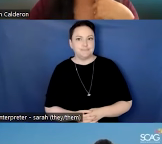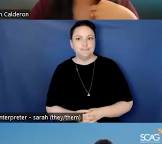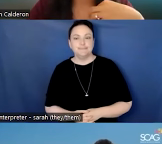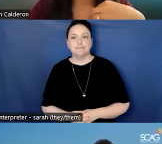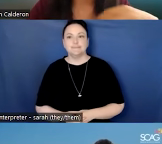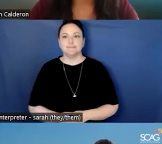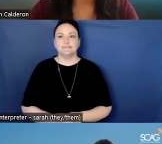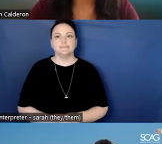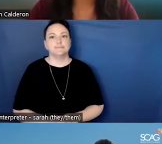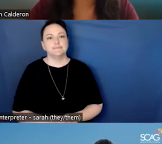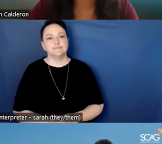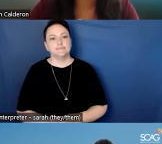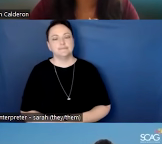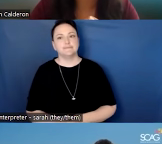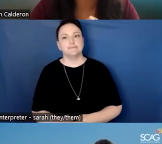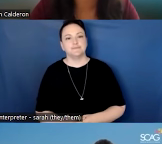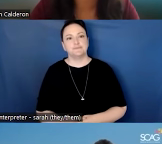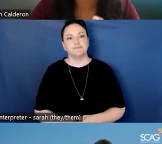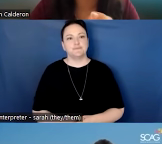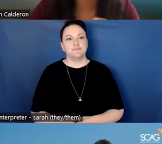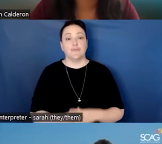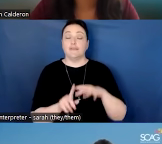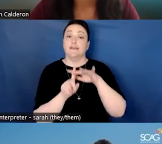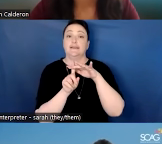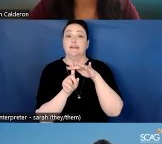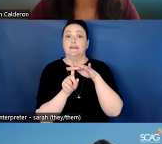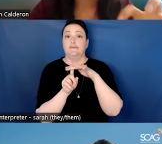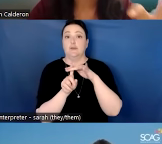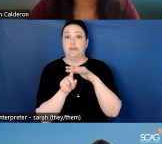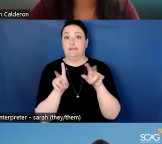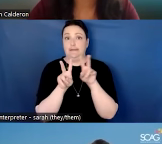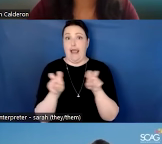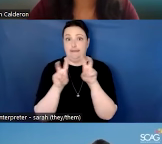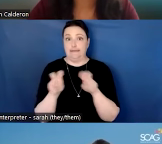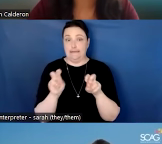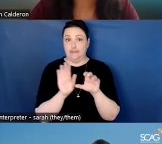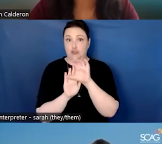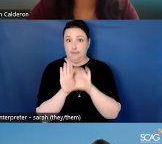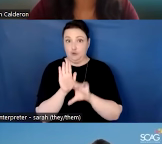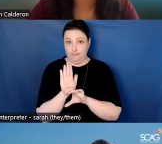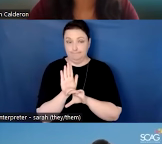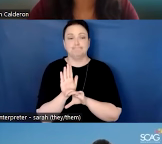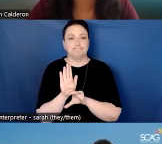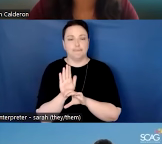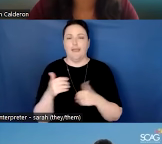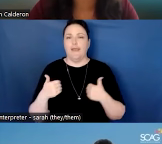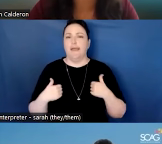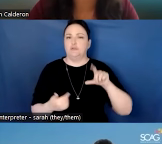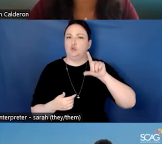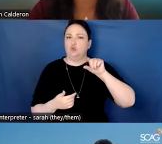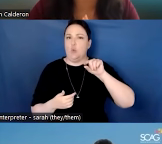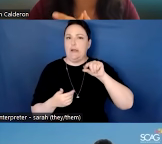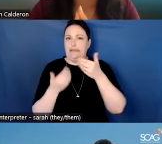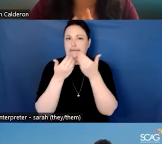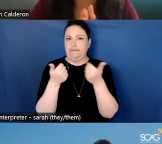Okay. So the environmental analysis chapter is broken up into 20 different sections, and these are based